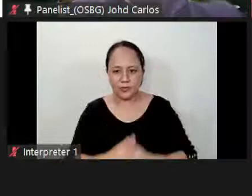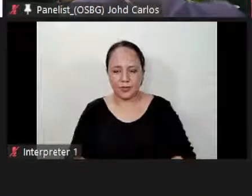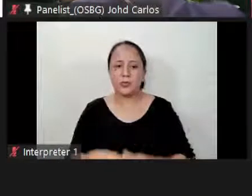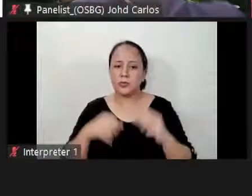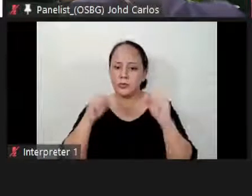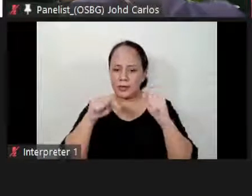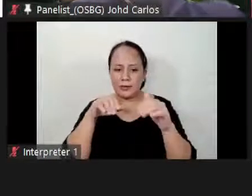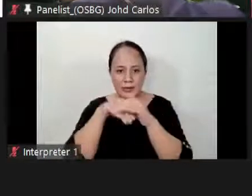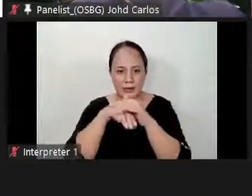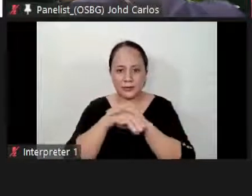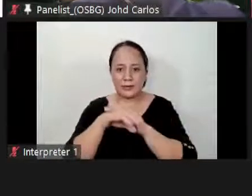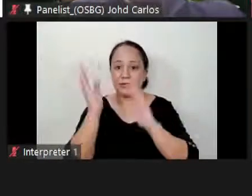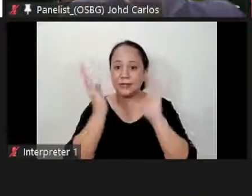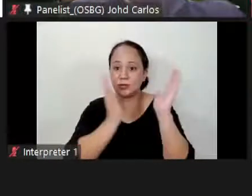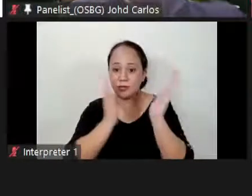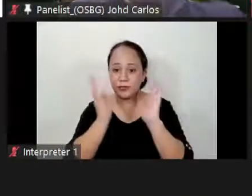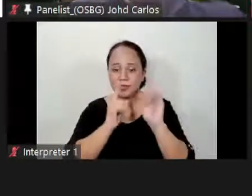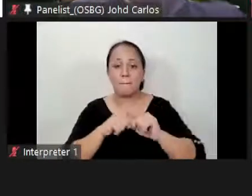service, but